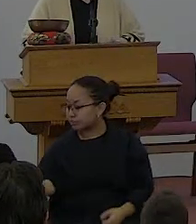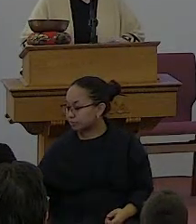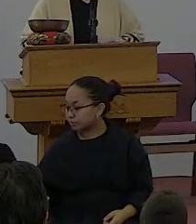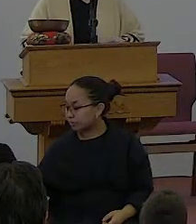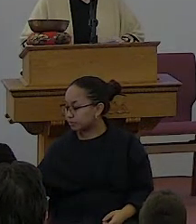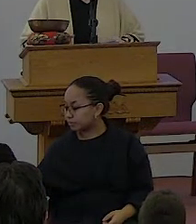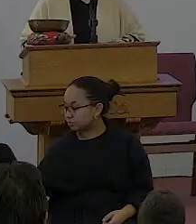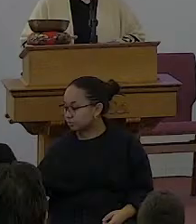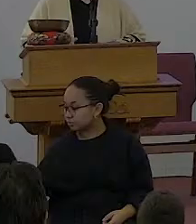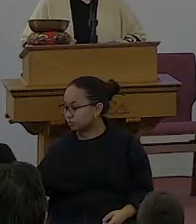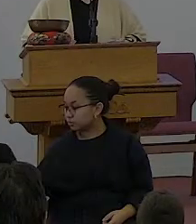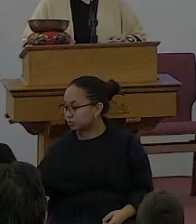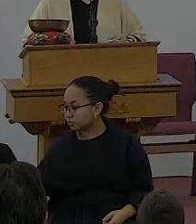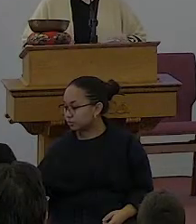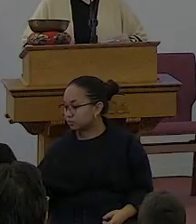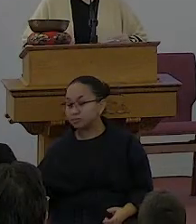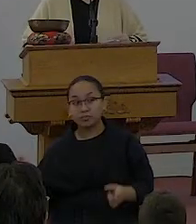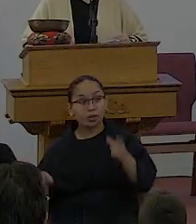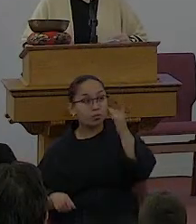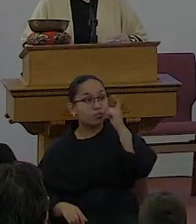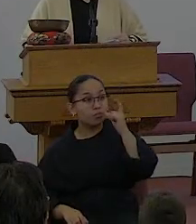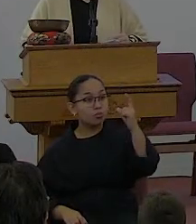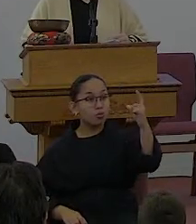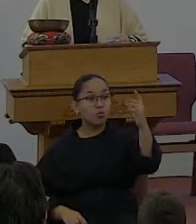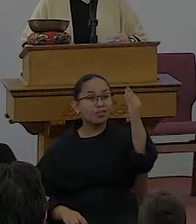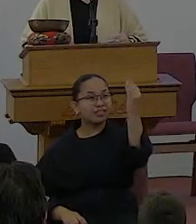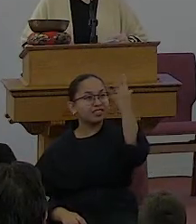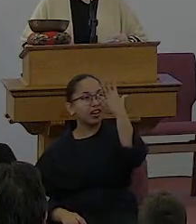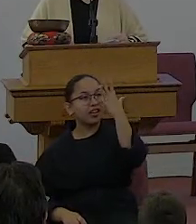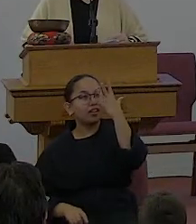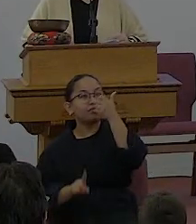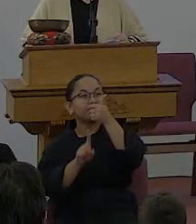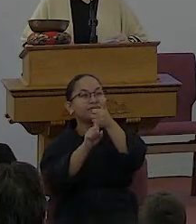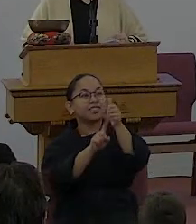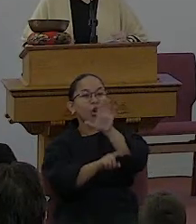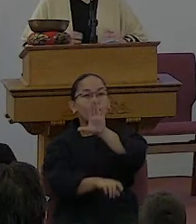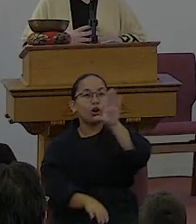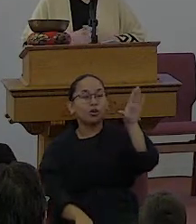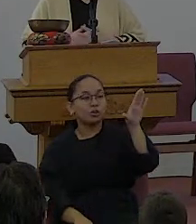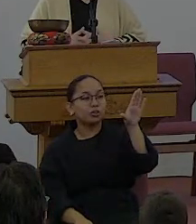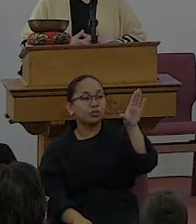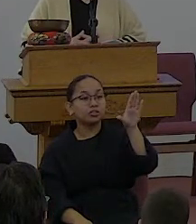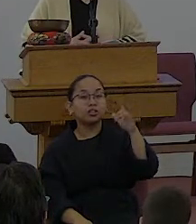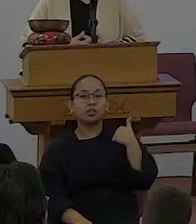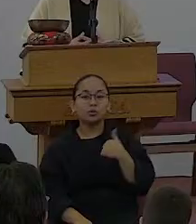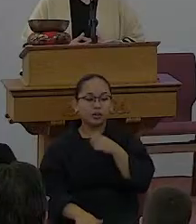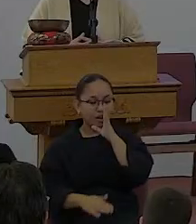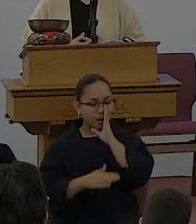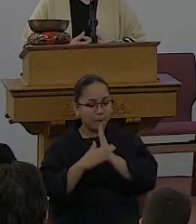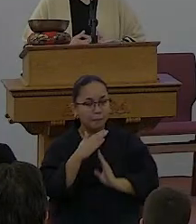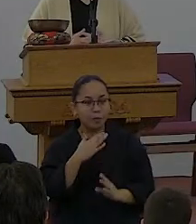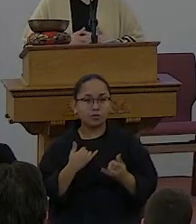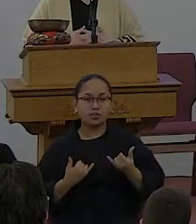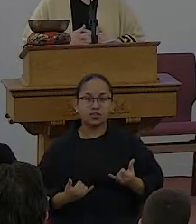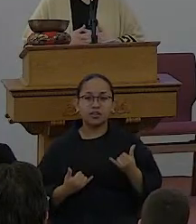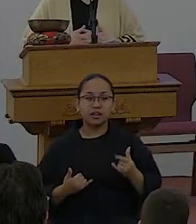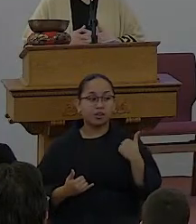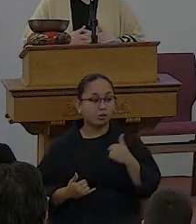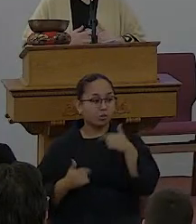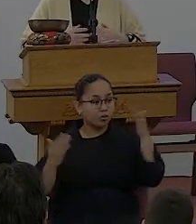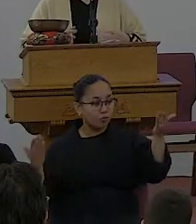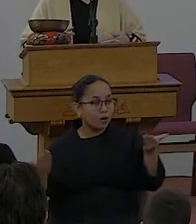The moon and the sun are hers. We are humbled on this day of remembrance, and we welcome her presence